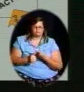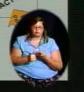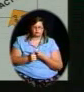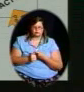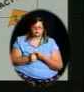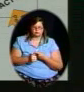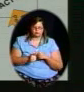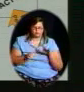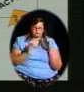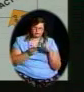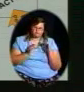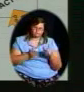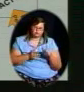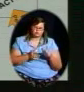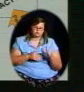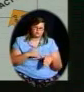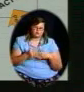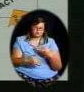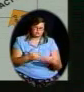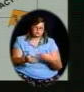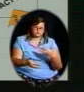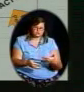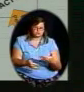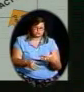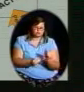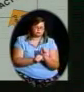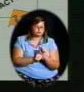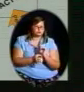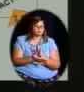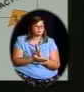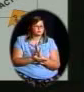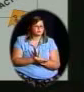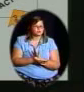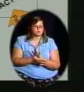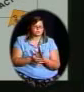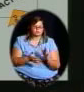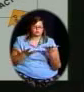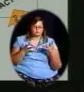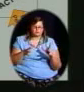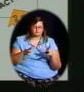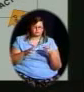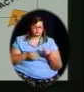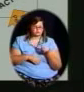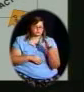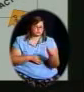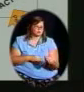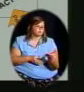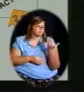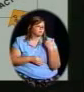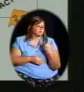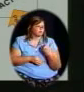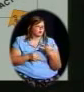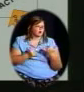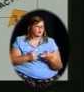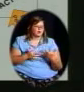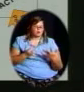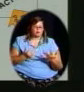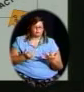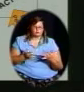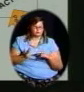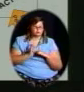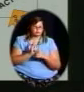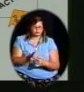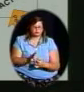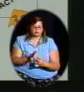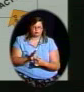at our continuous improvement plan worksheet. And you have been provided this information previously, and I just like to visually show you.